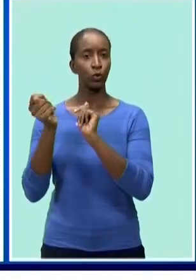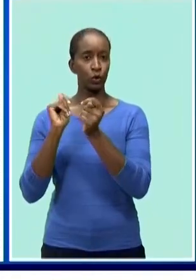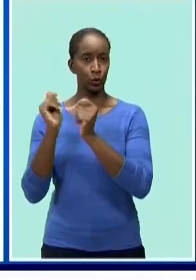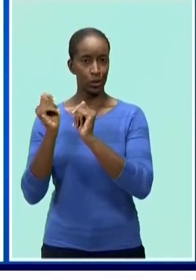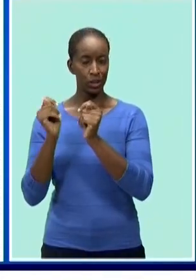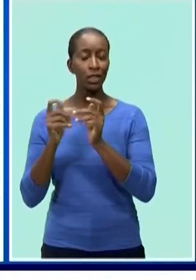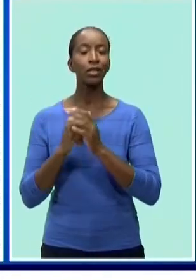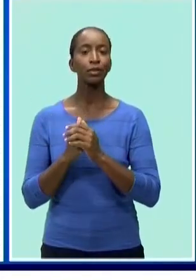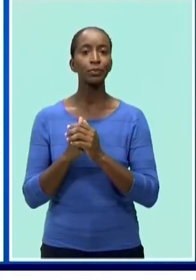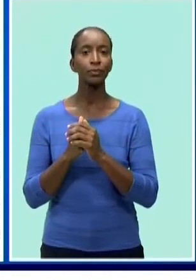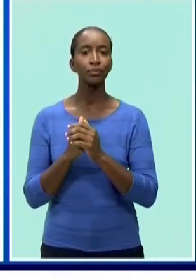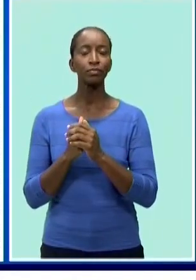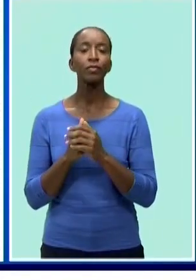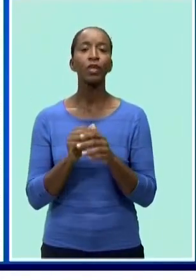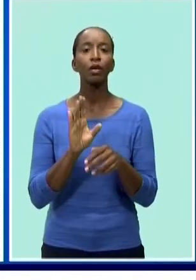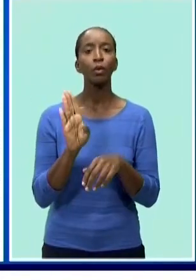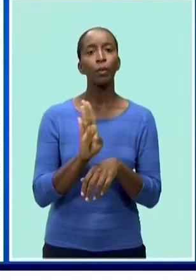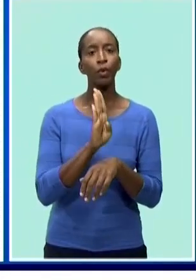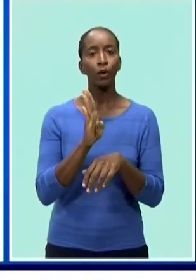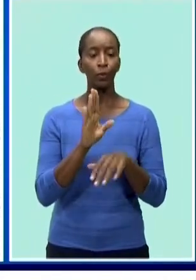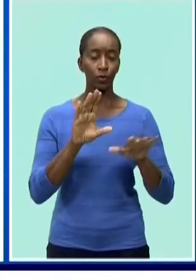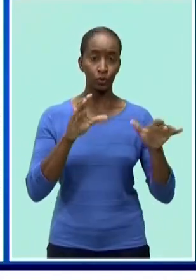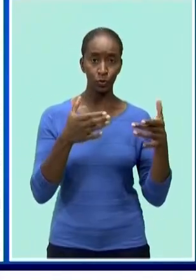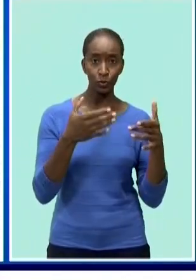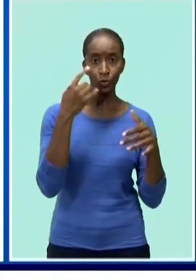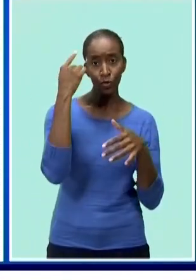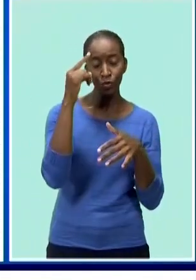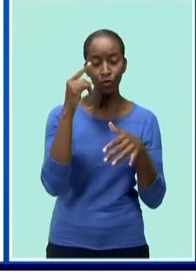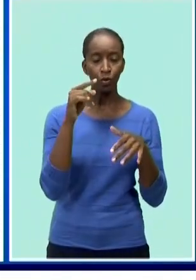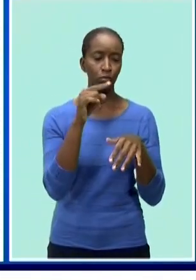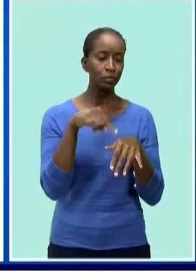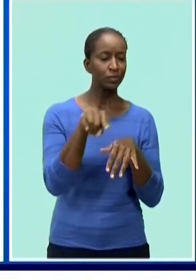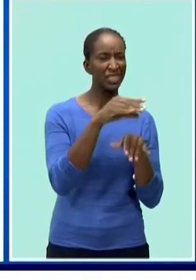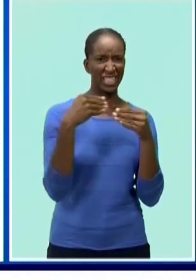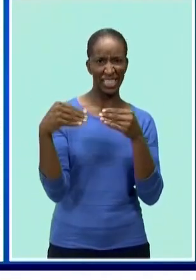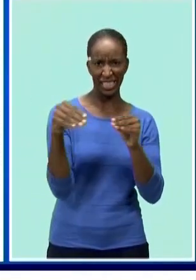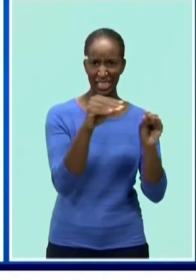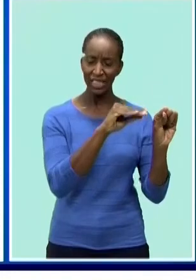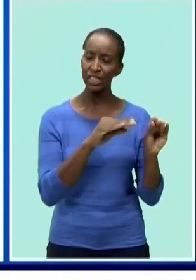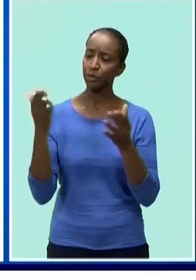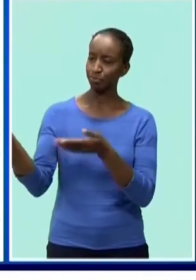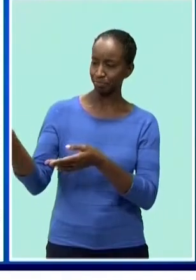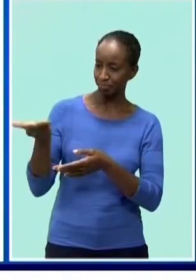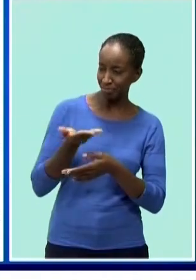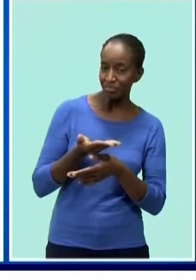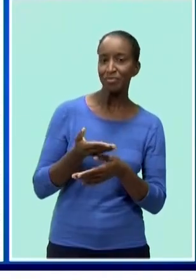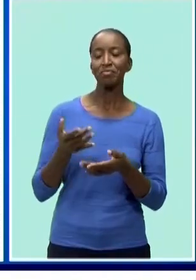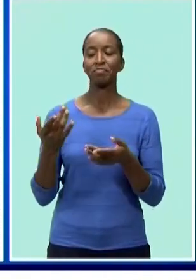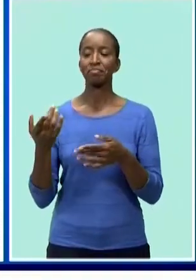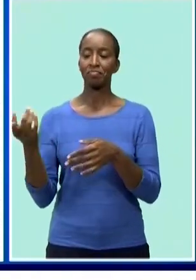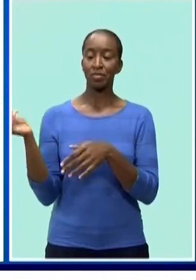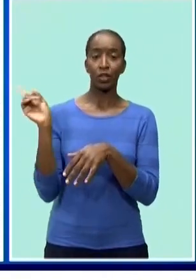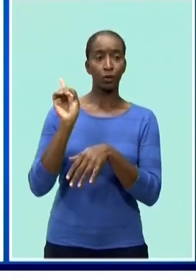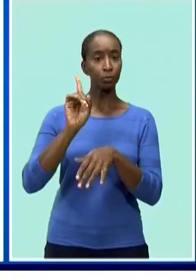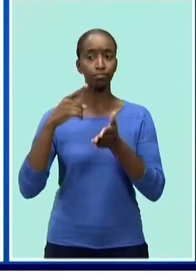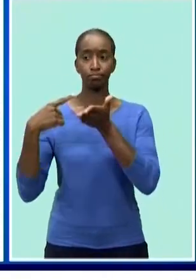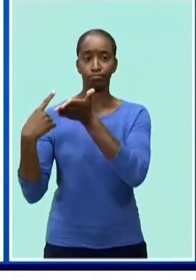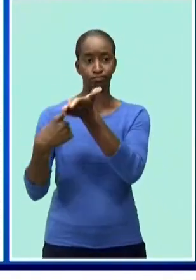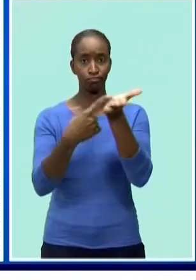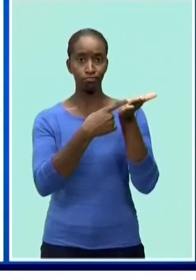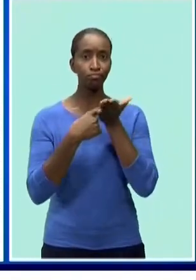by the Barbados Association of Retailers, Vendors and Entrepreneurs to highlight some issues. He spoke about research he's conducted into